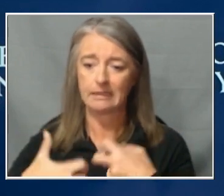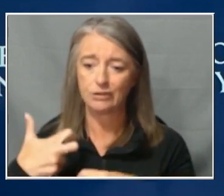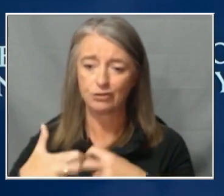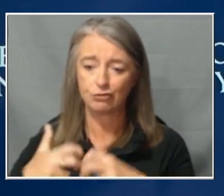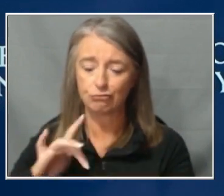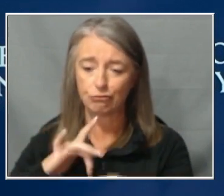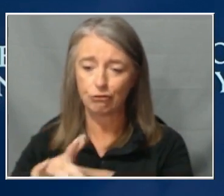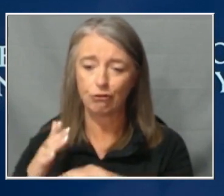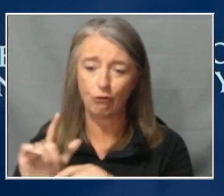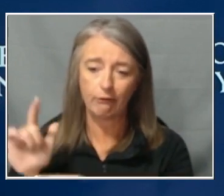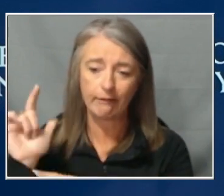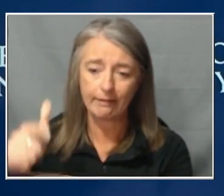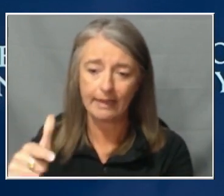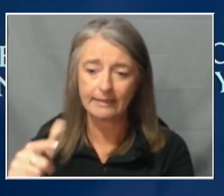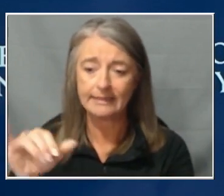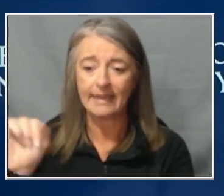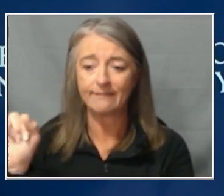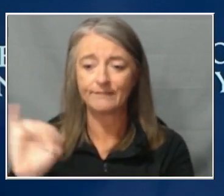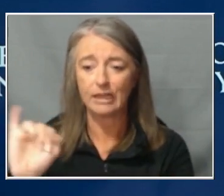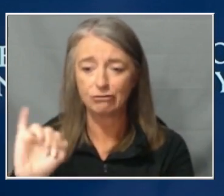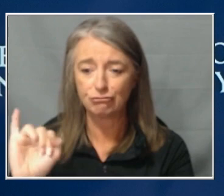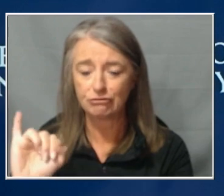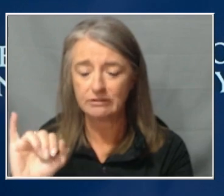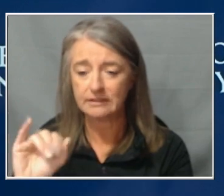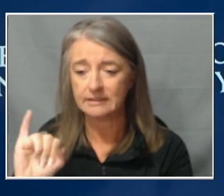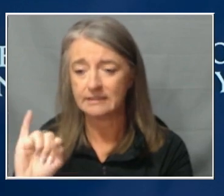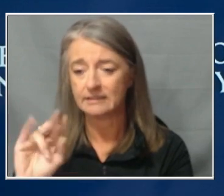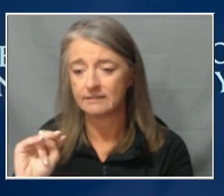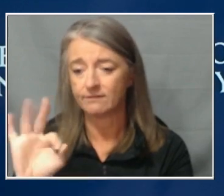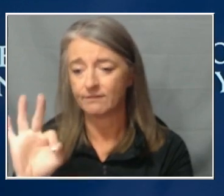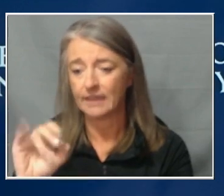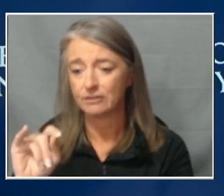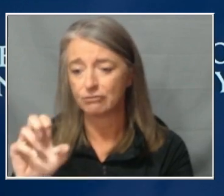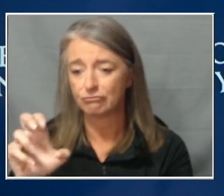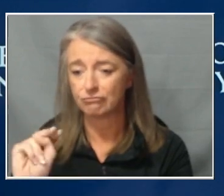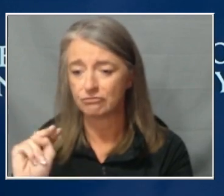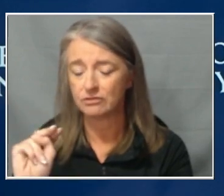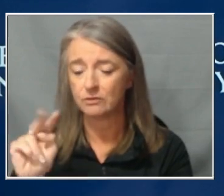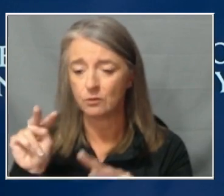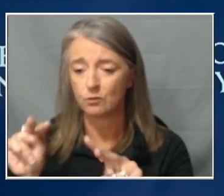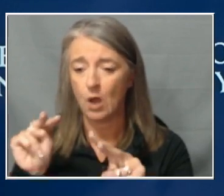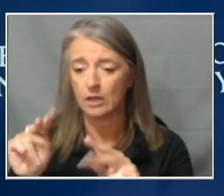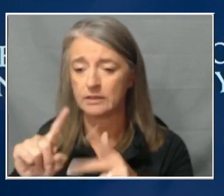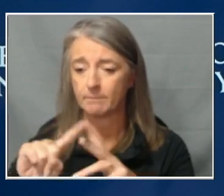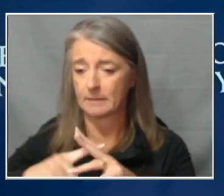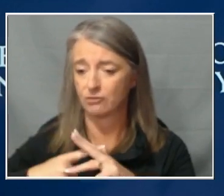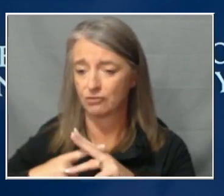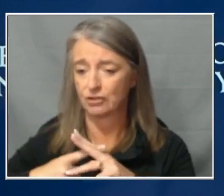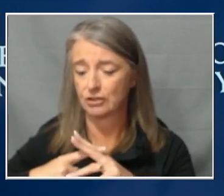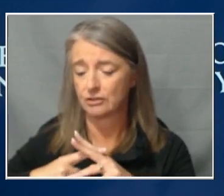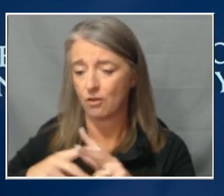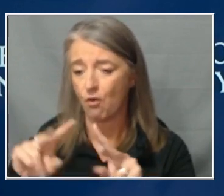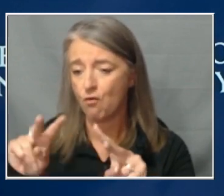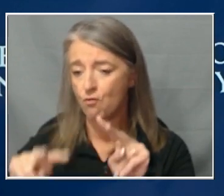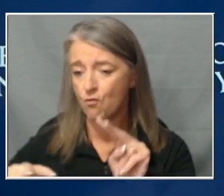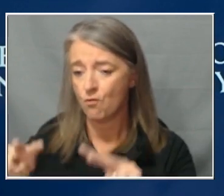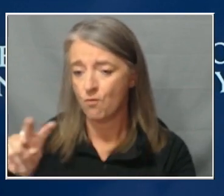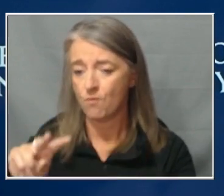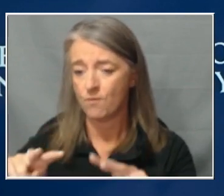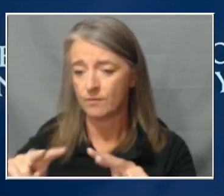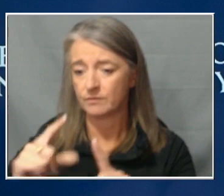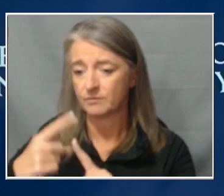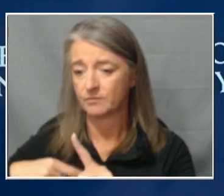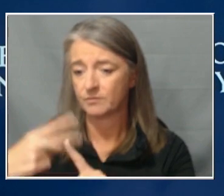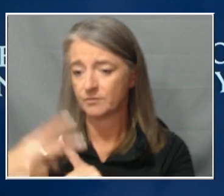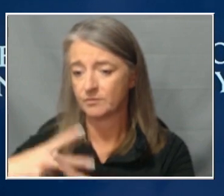on or later on. Infections are another risk that we not only monitor initially, but again, even out a few months to